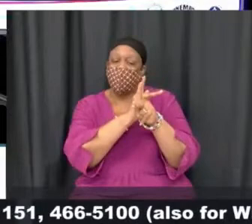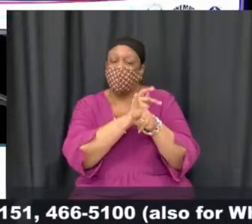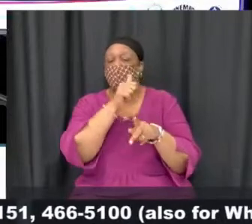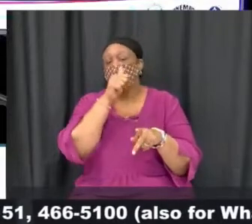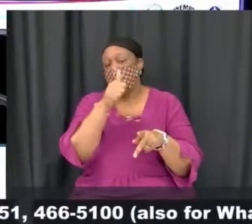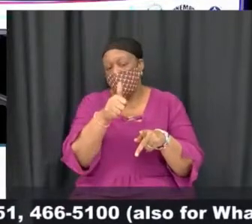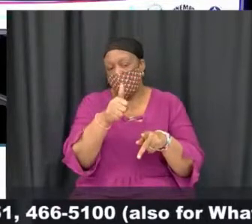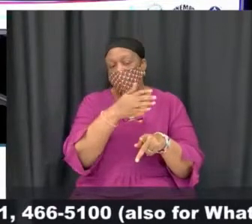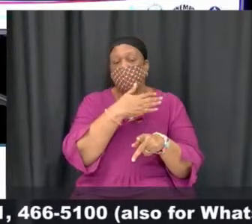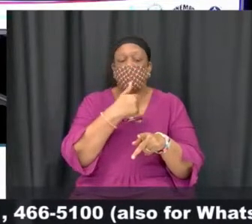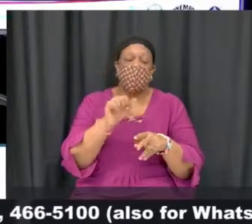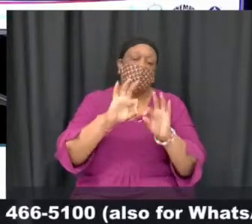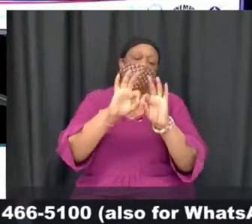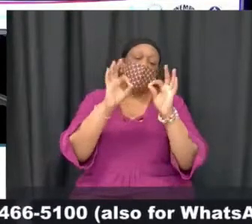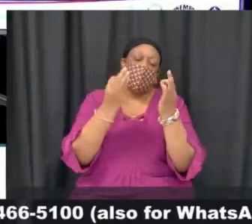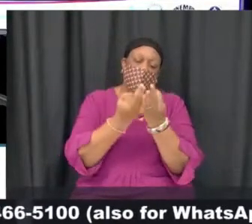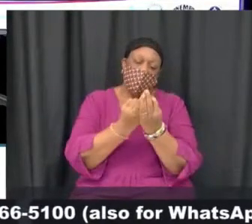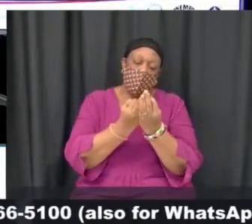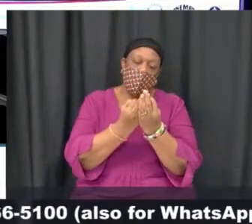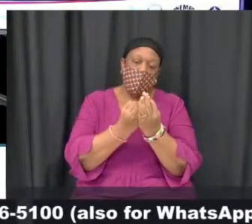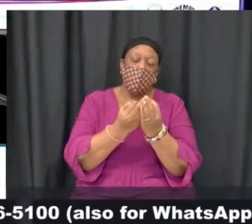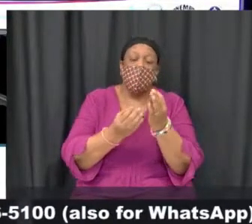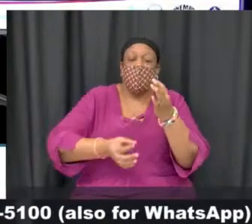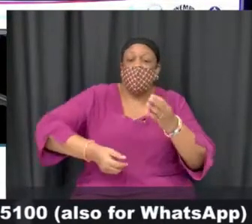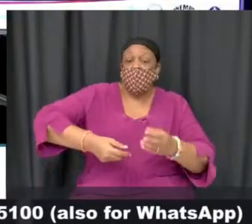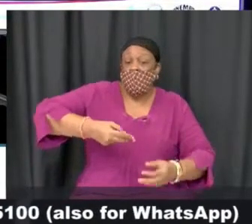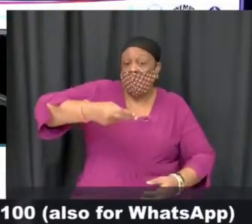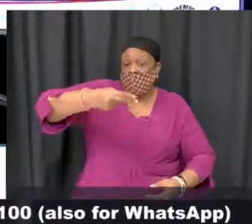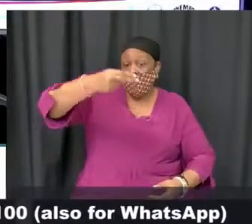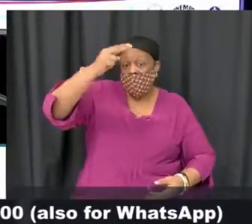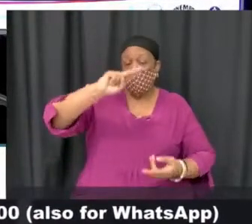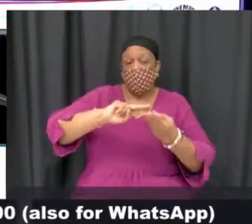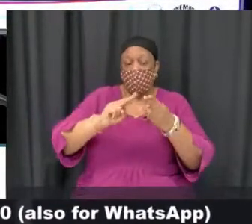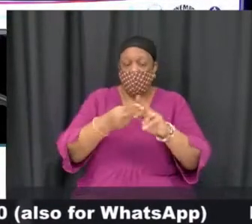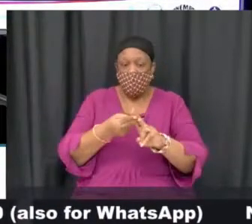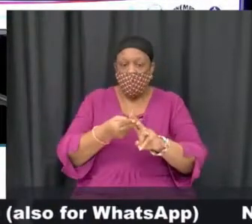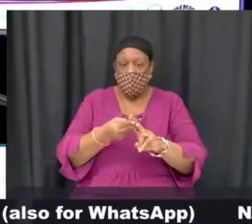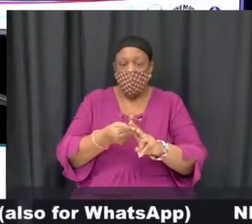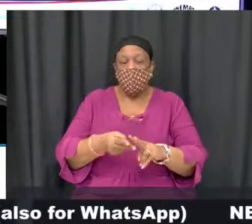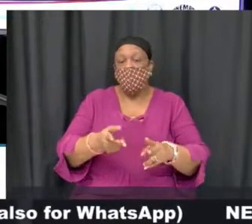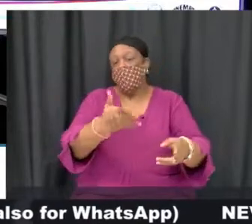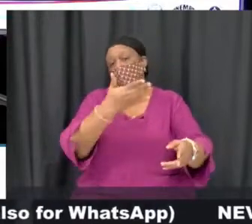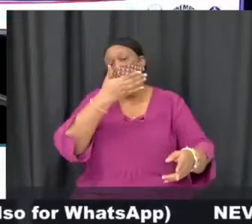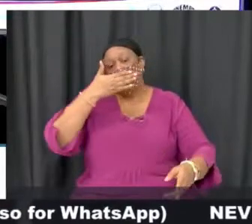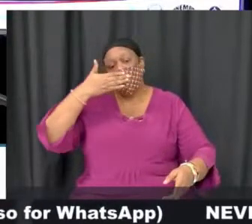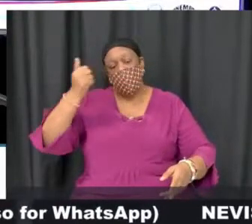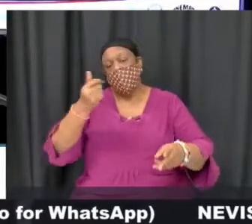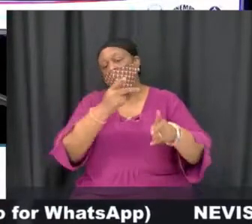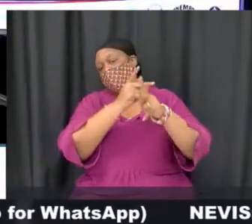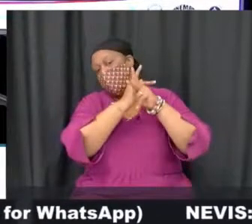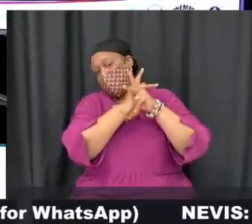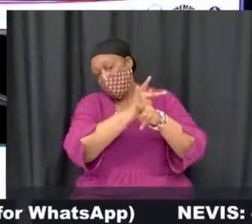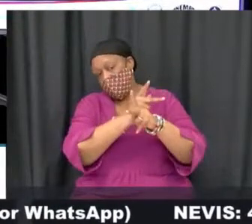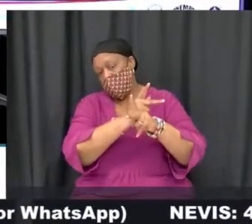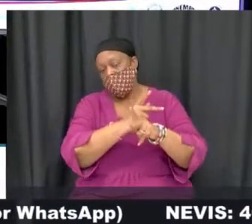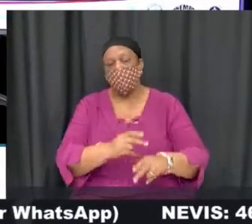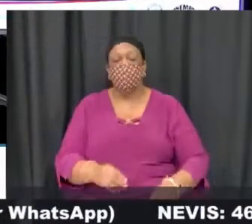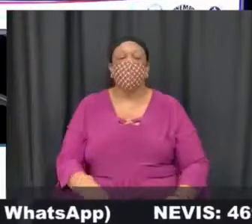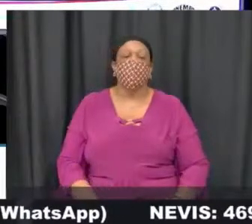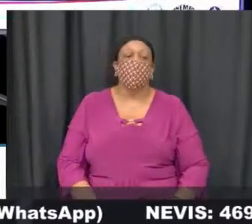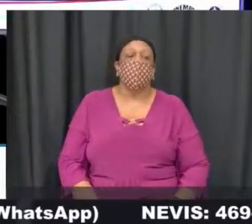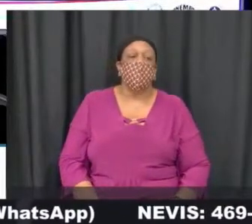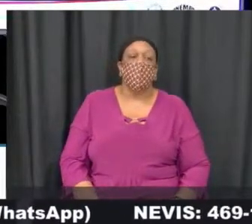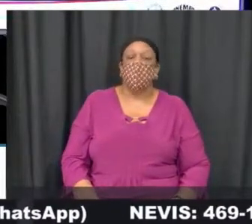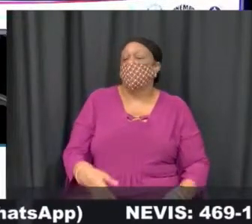higher that figure becomes, the better protected we are. So we're not looking at any one magic